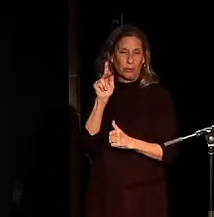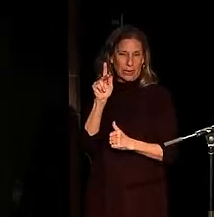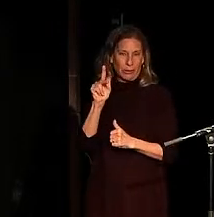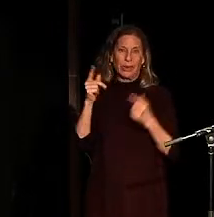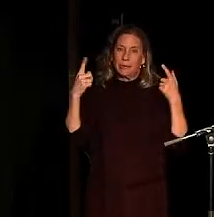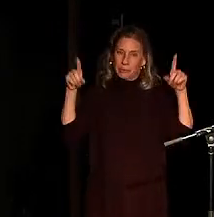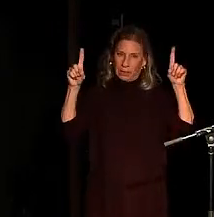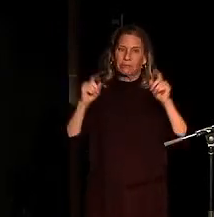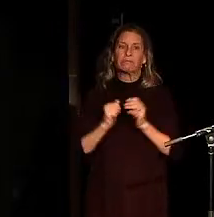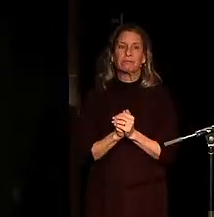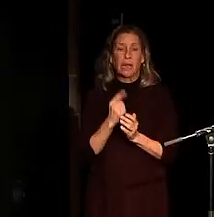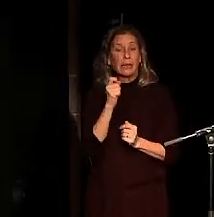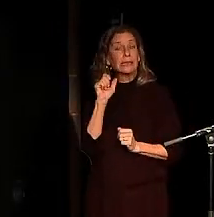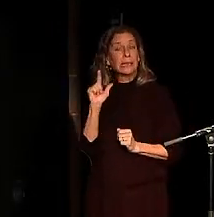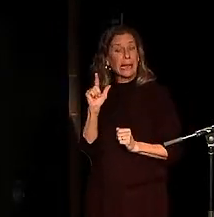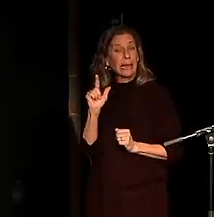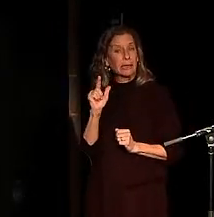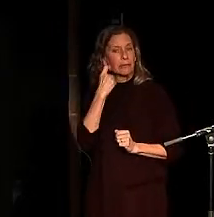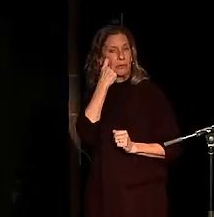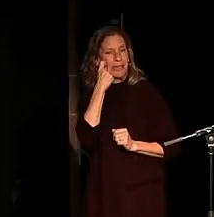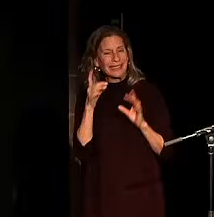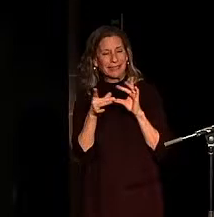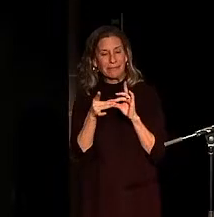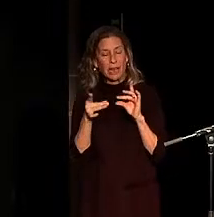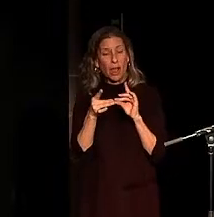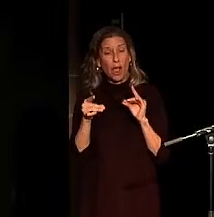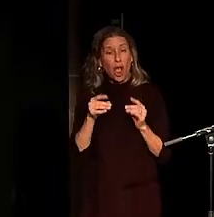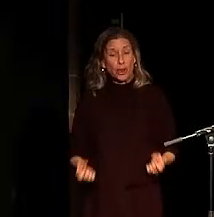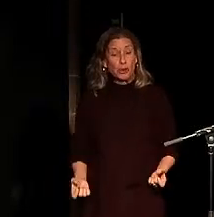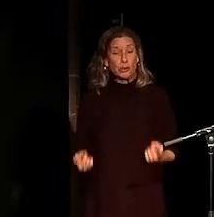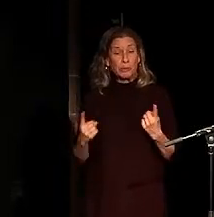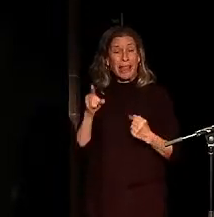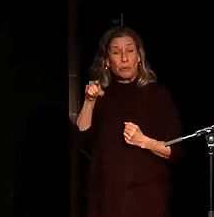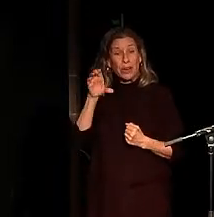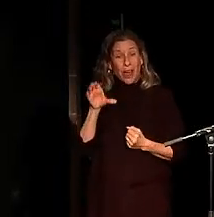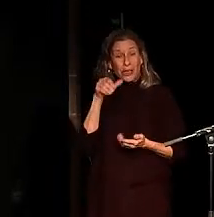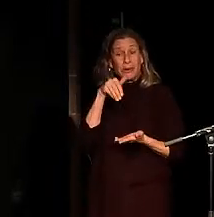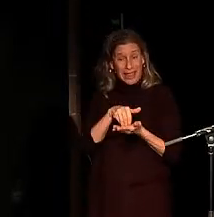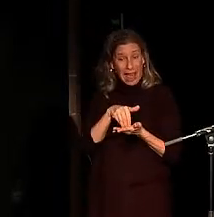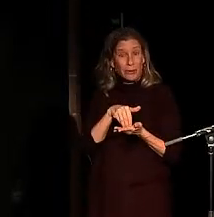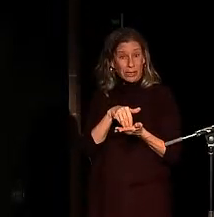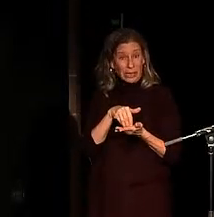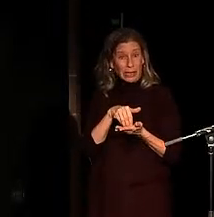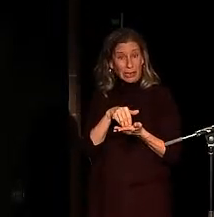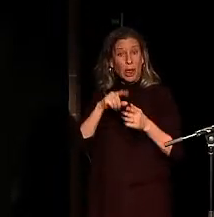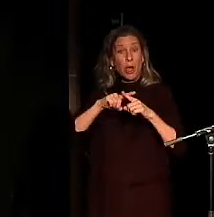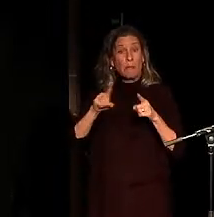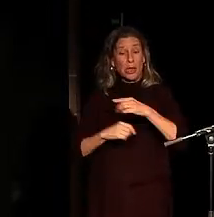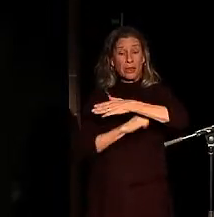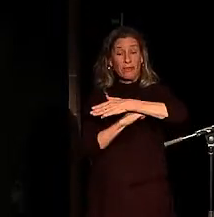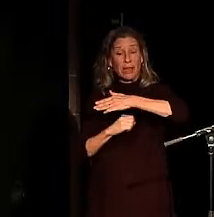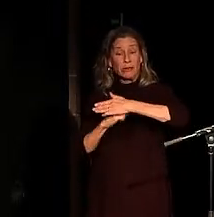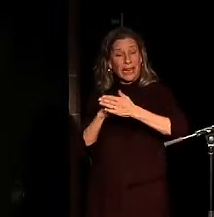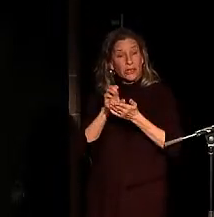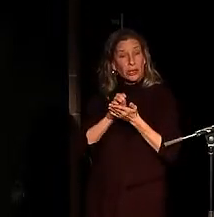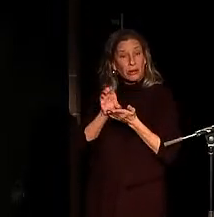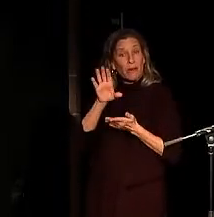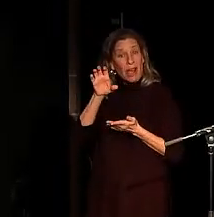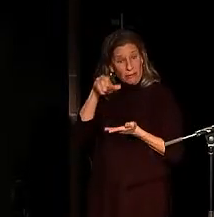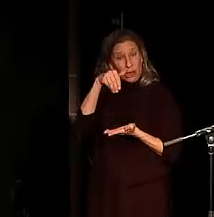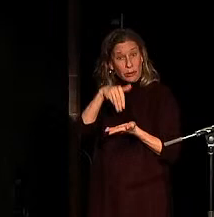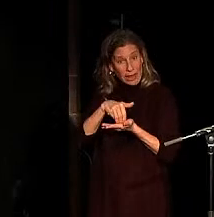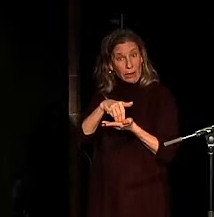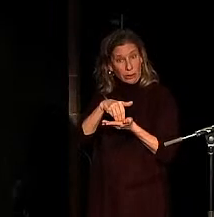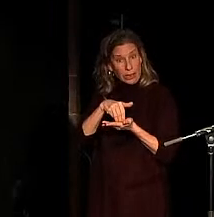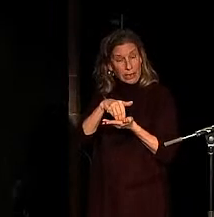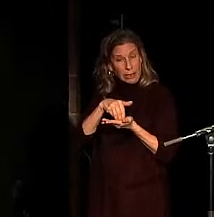23. Gail, I just heard you've spent $100,000, but Shahir has offered you, through the foundation,